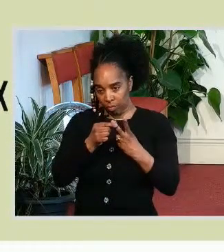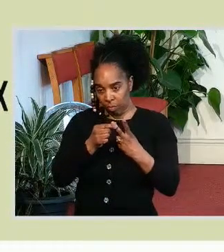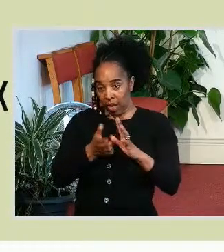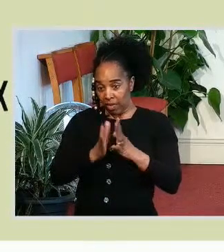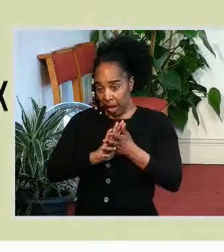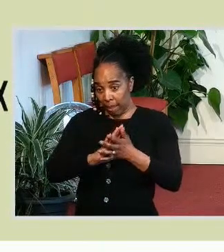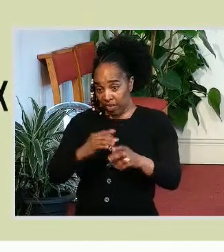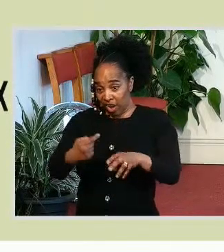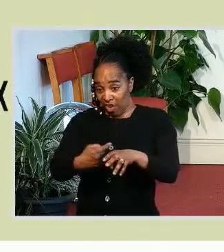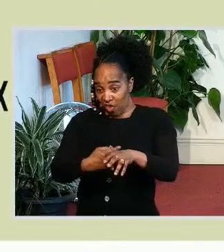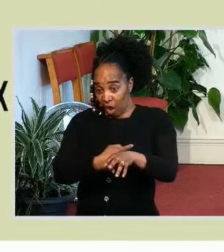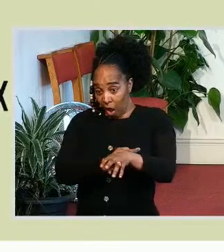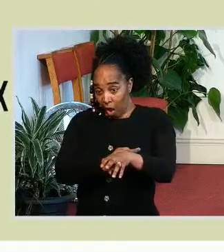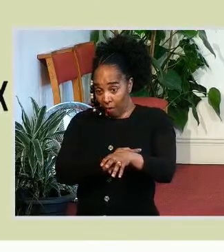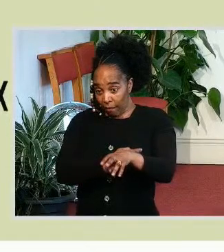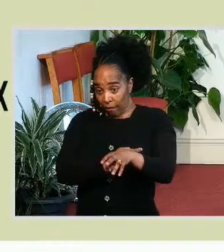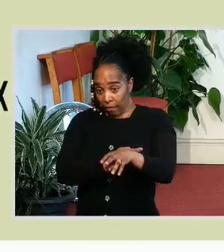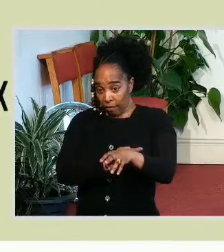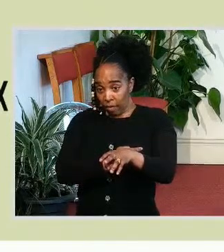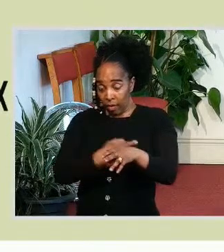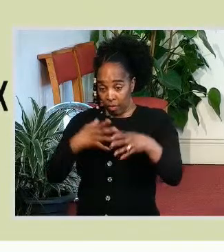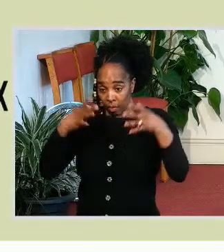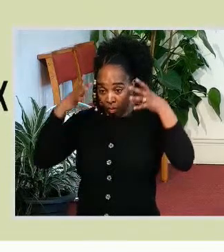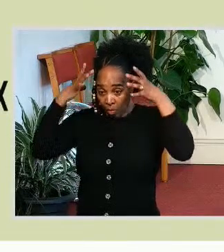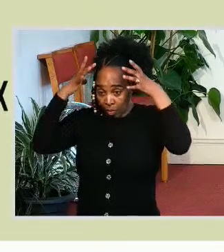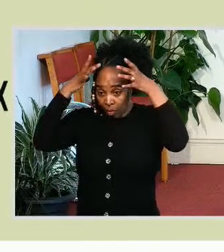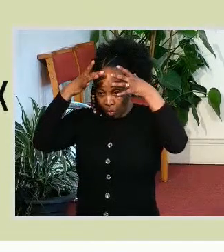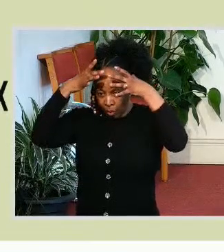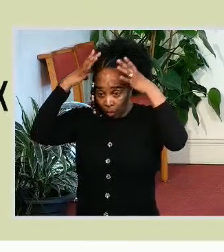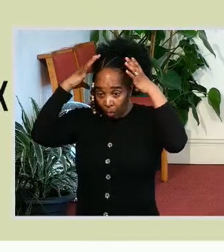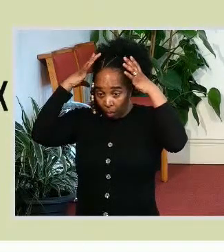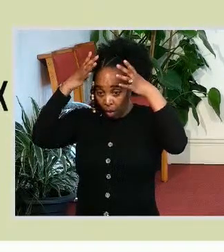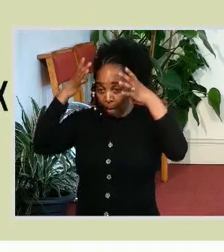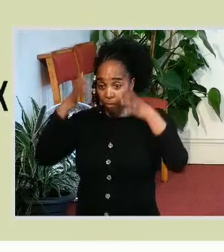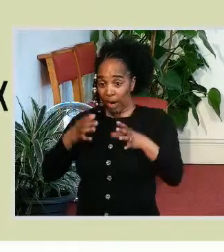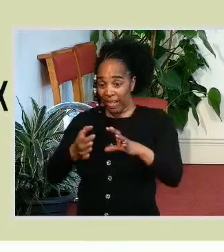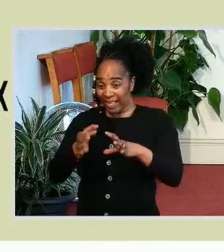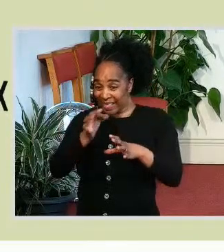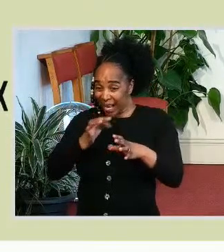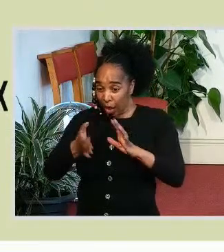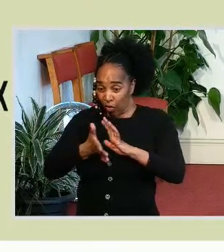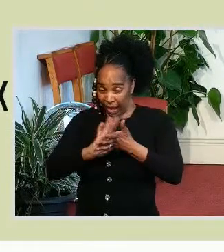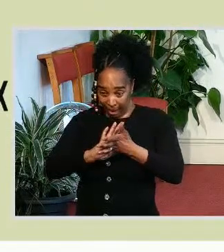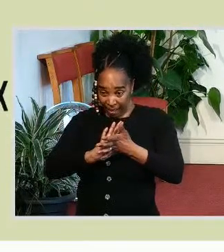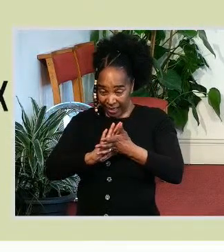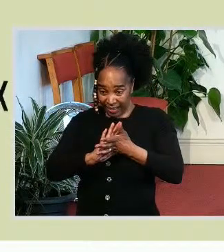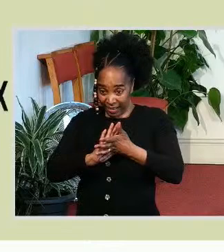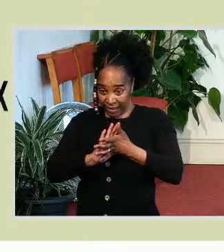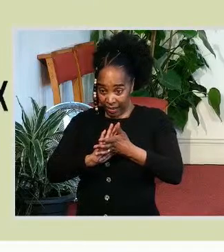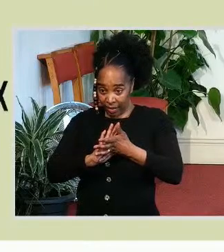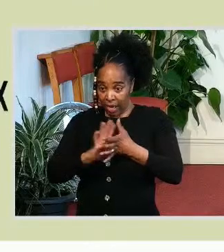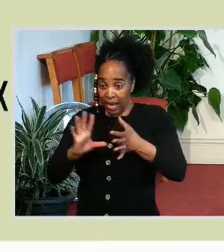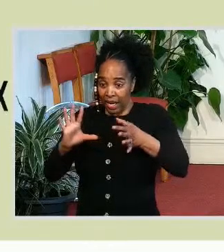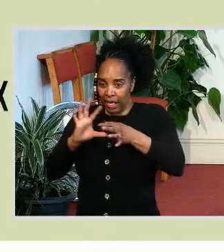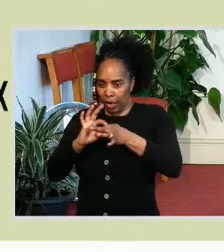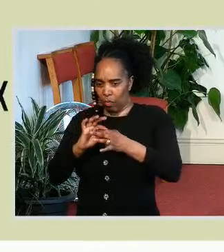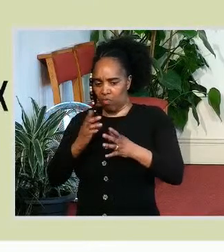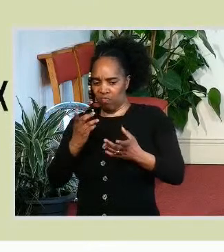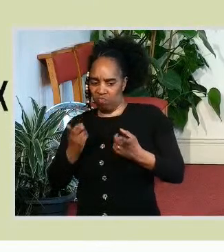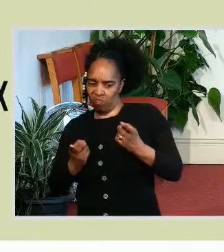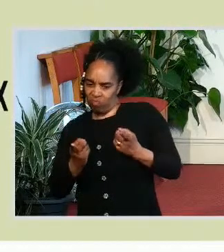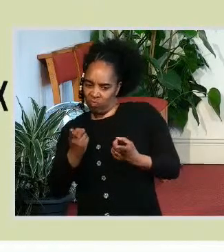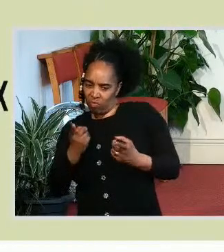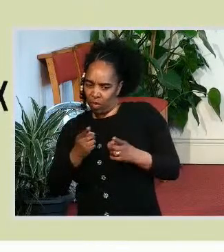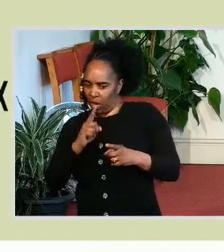in the nerve cells that are in the cortex, so that's the main part of the brain. And these are the areas of our brain linked with judgment, as I